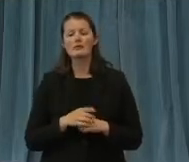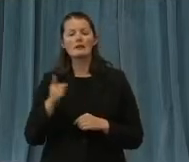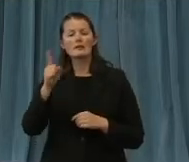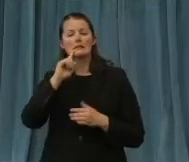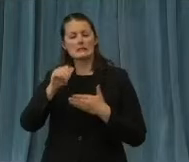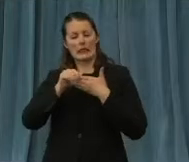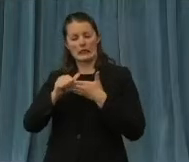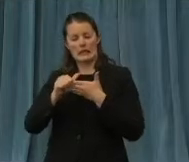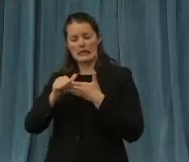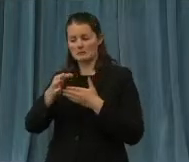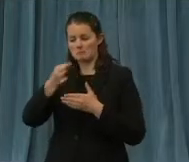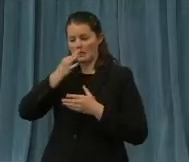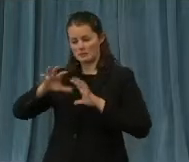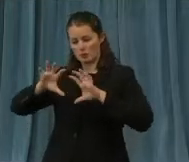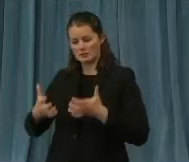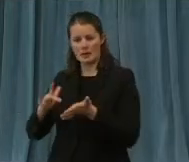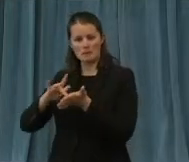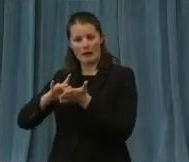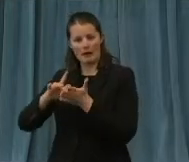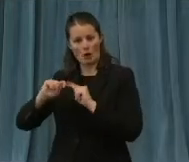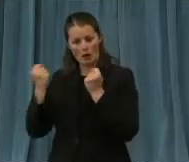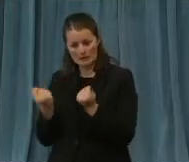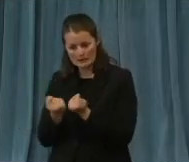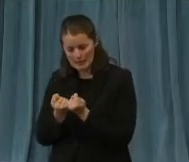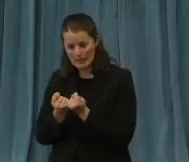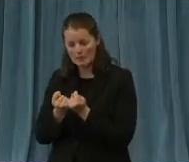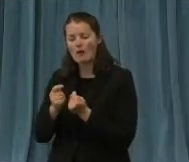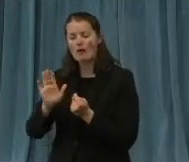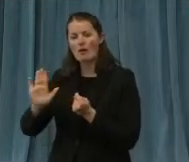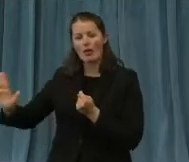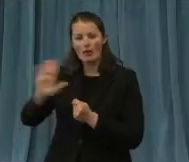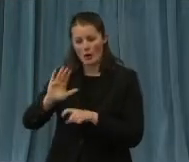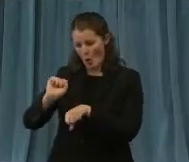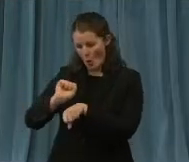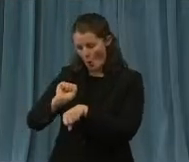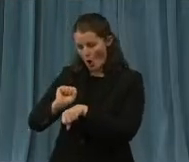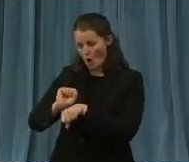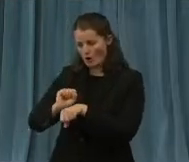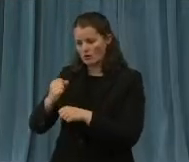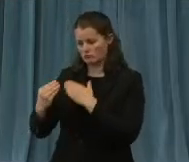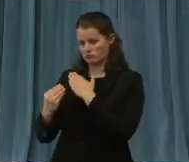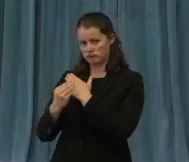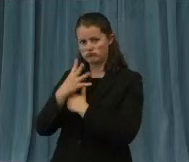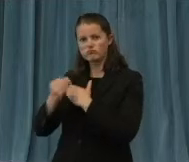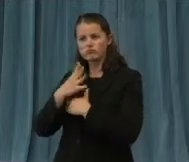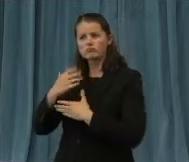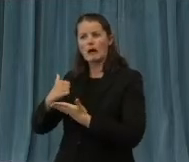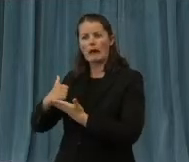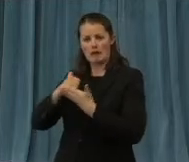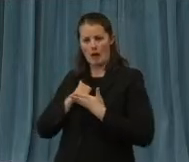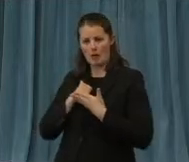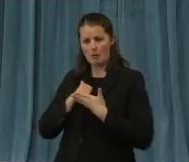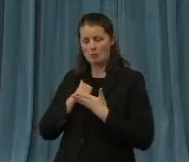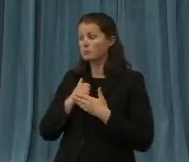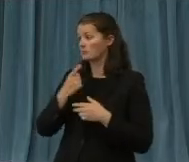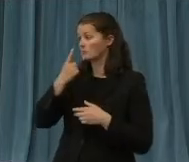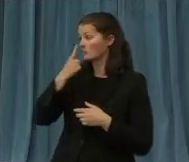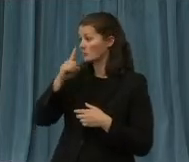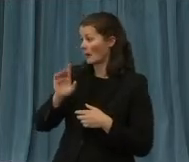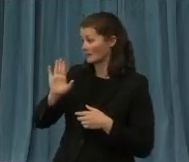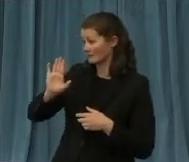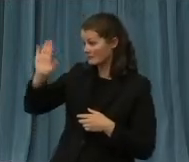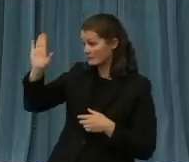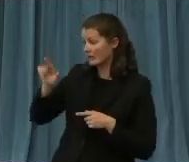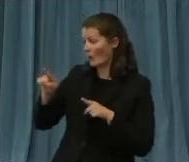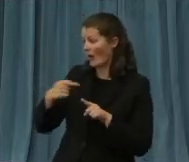work of our medical experts has guided many of the decisions we have made so far as a state. And if I can get everybody to raise their hands so everyone